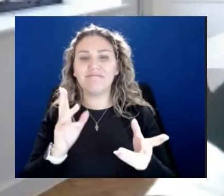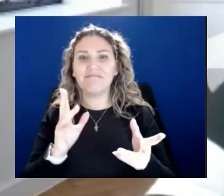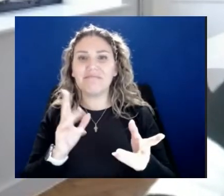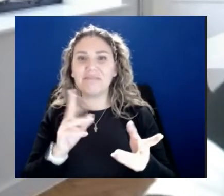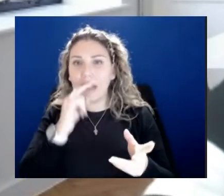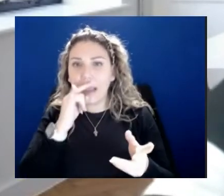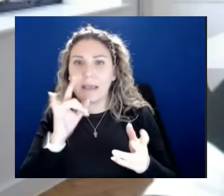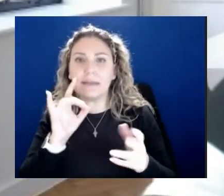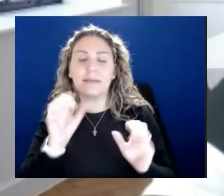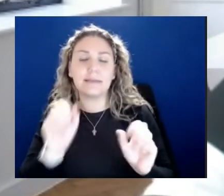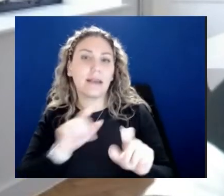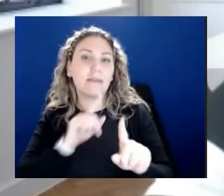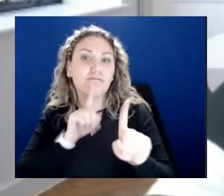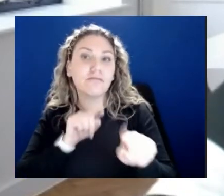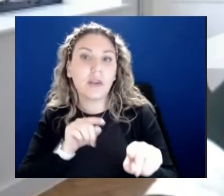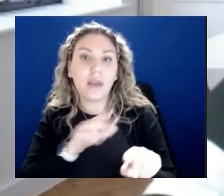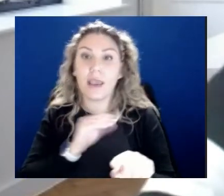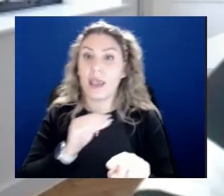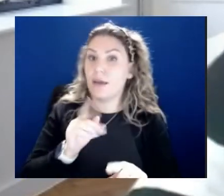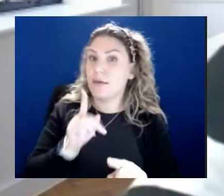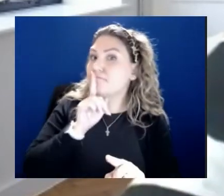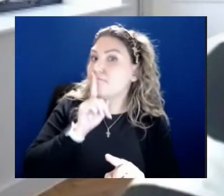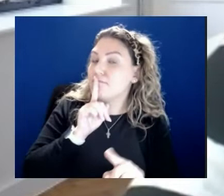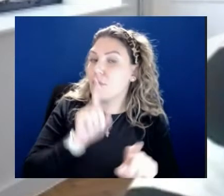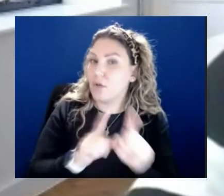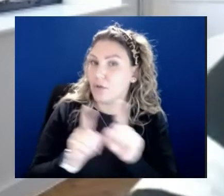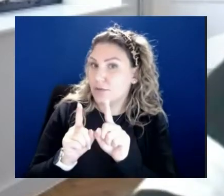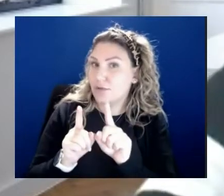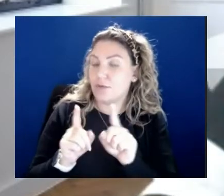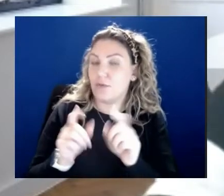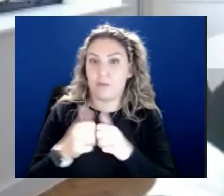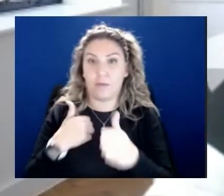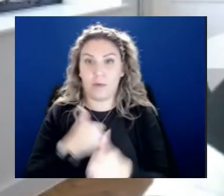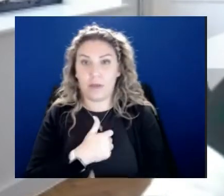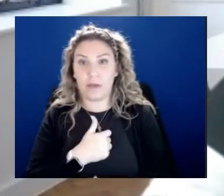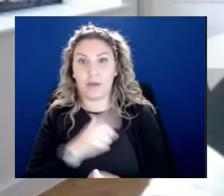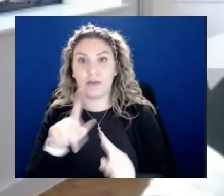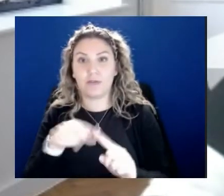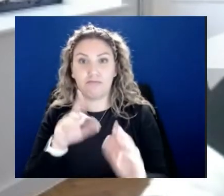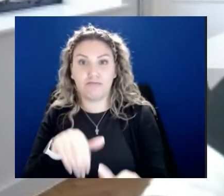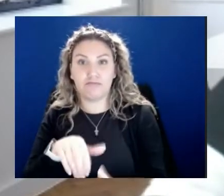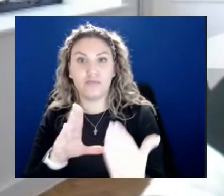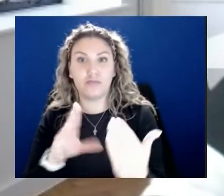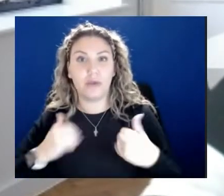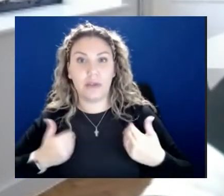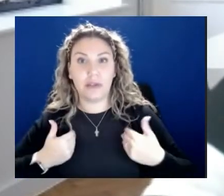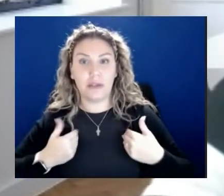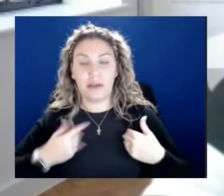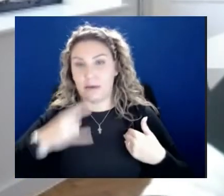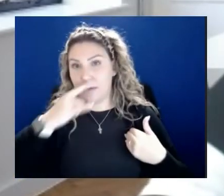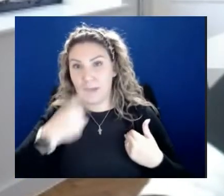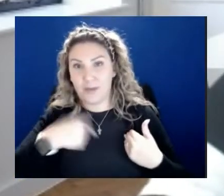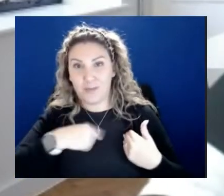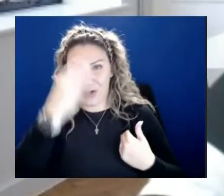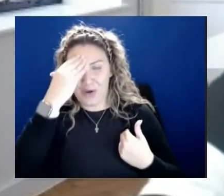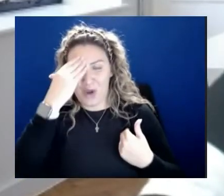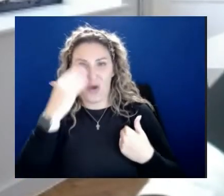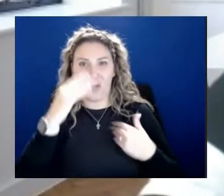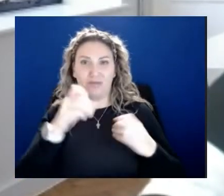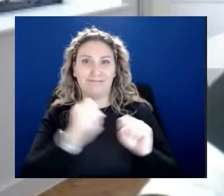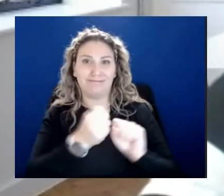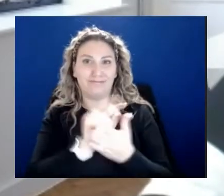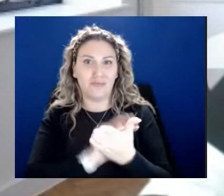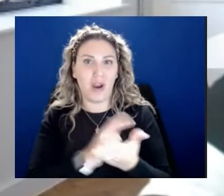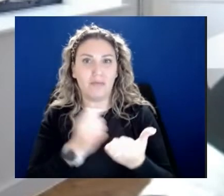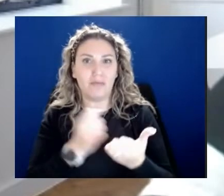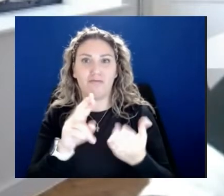and anonymously as well. So with us, when we are approaching young people, we already know that something has occurred. But to